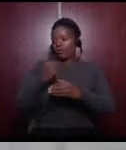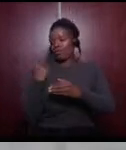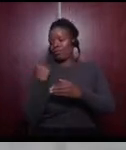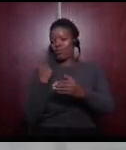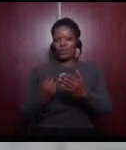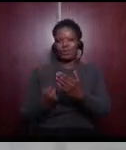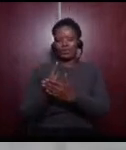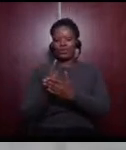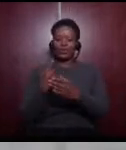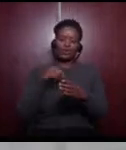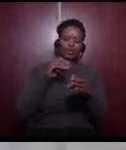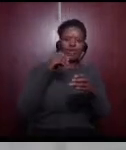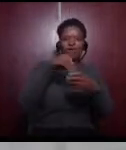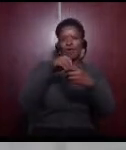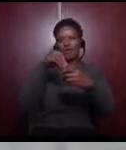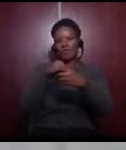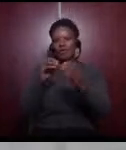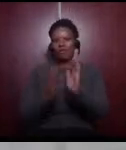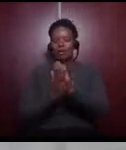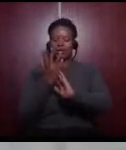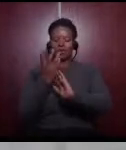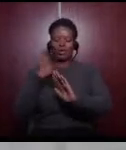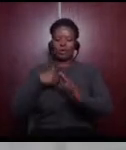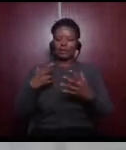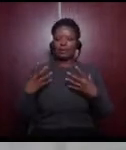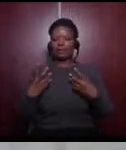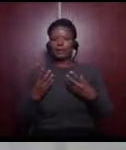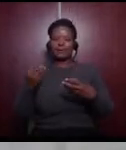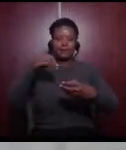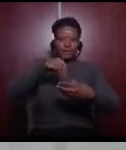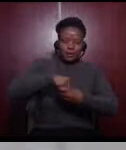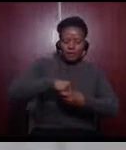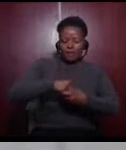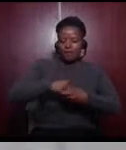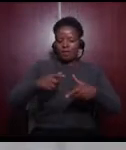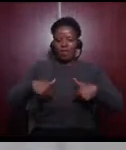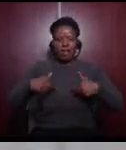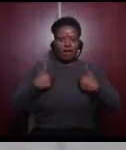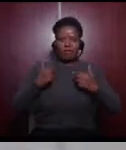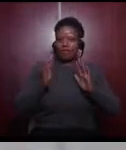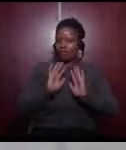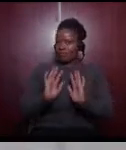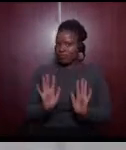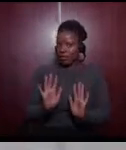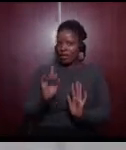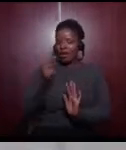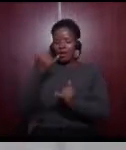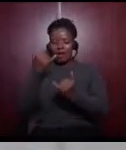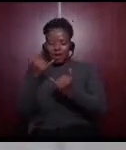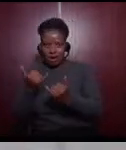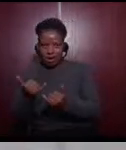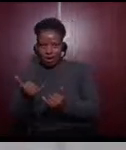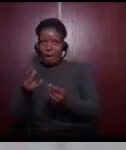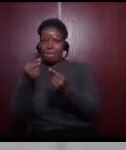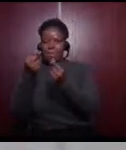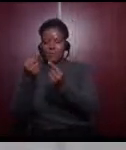edlule bese abantu abareactayo. So now indlela esizama ukwenza ukuthi the fund lesizama